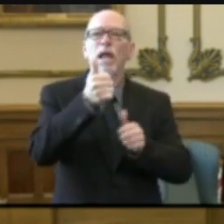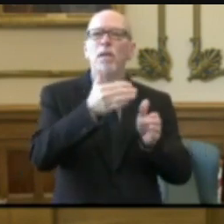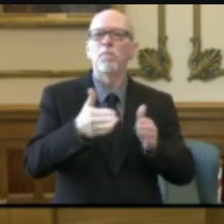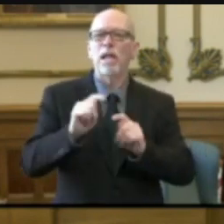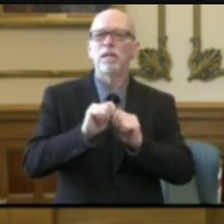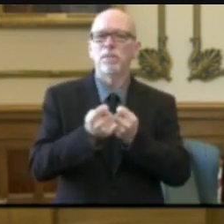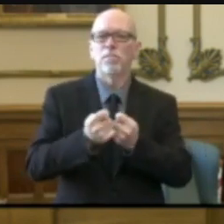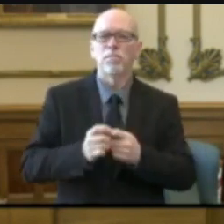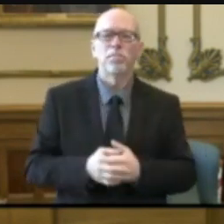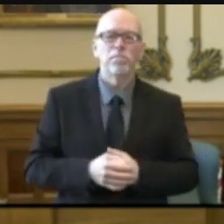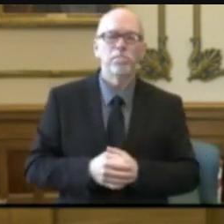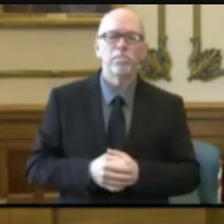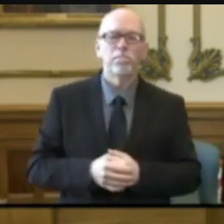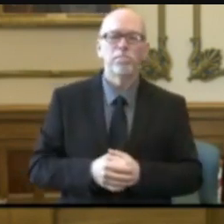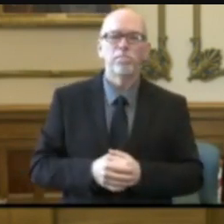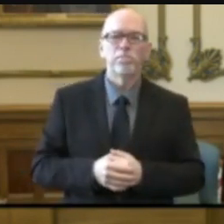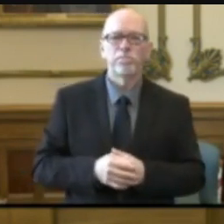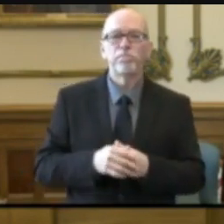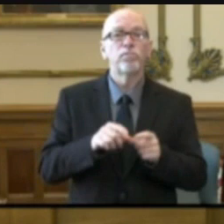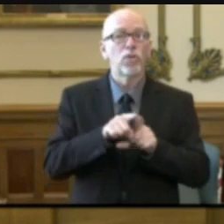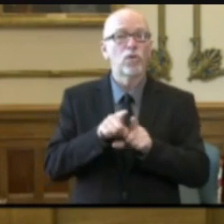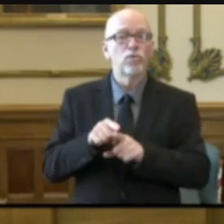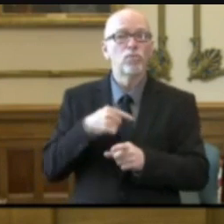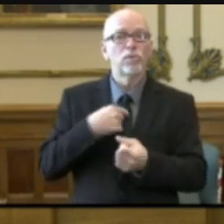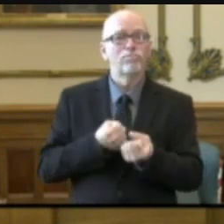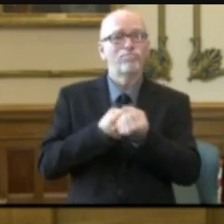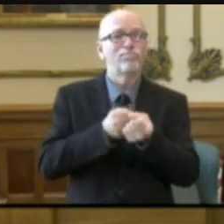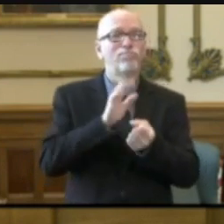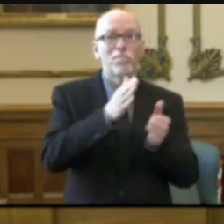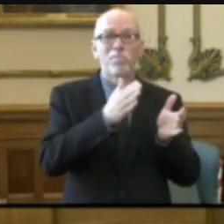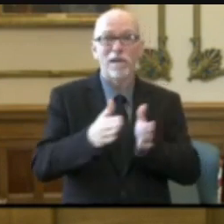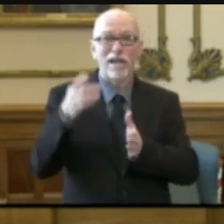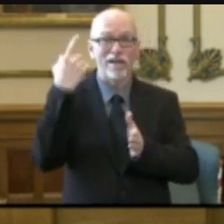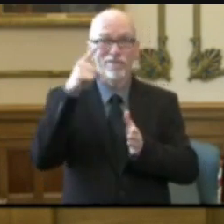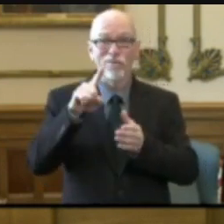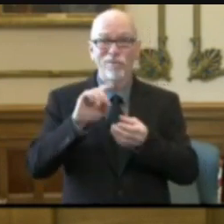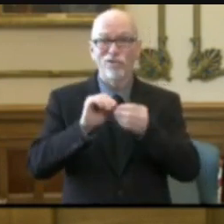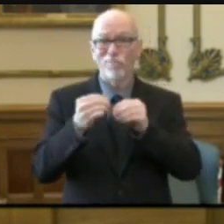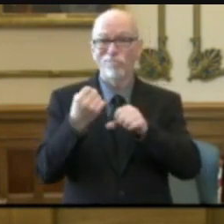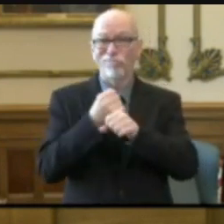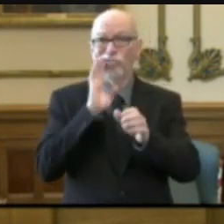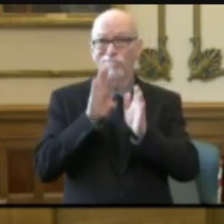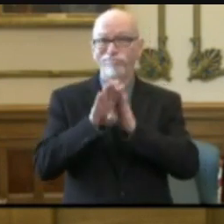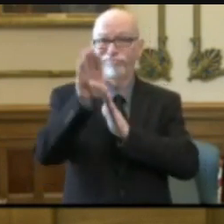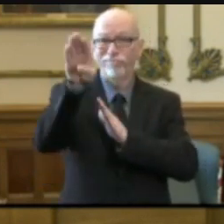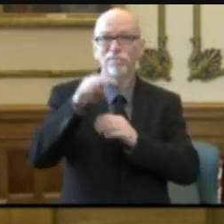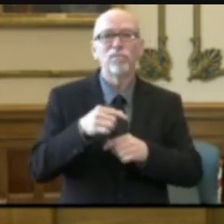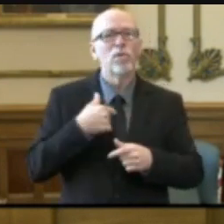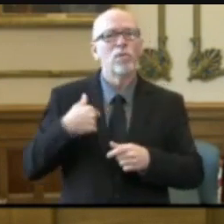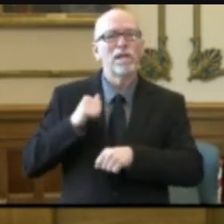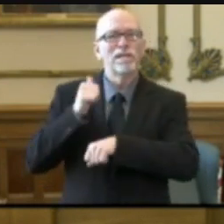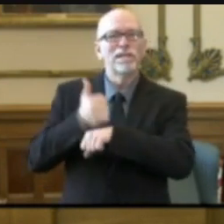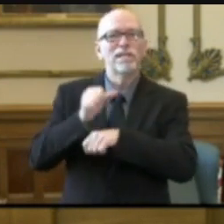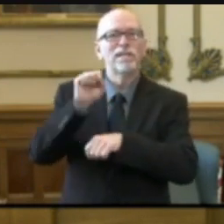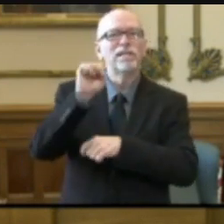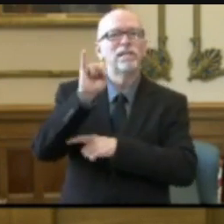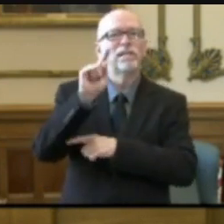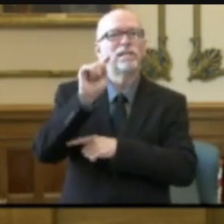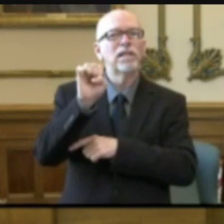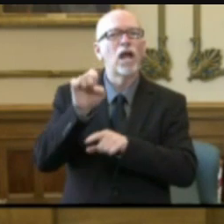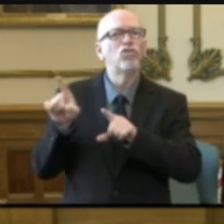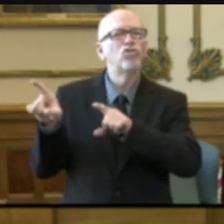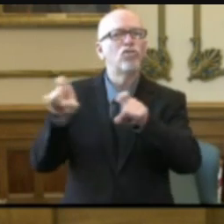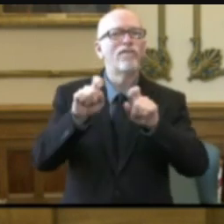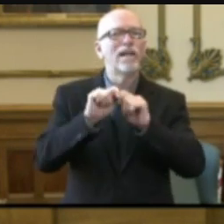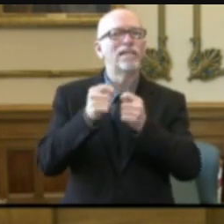team. We are also supporting the Governor's surge planning efforts. We have established a site survey team led by